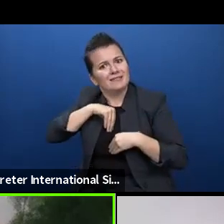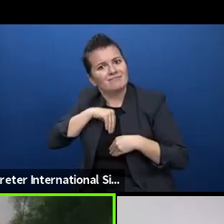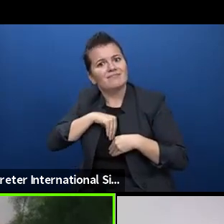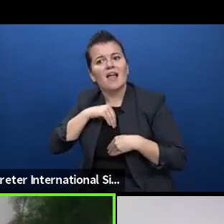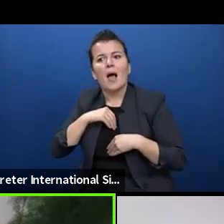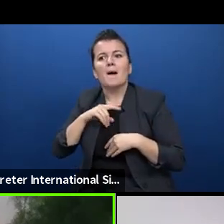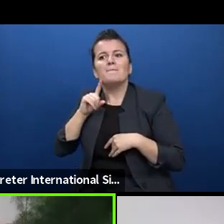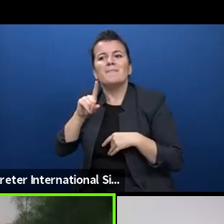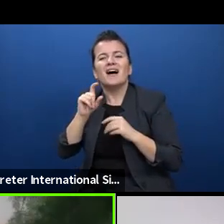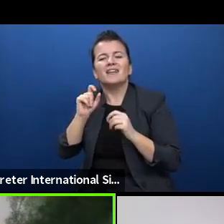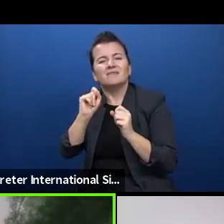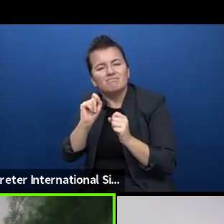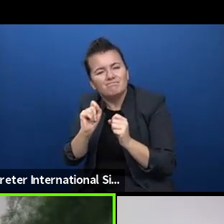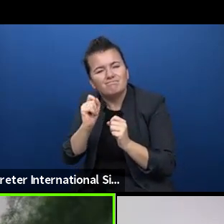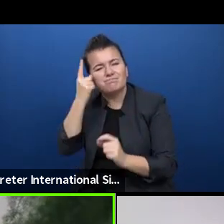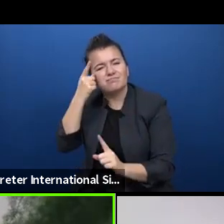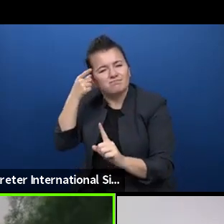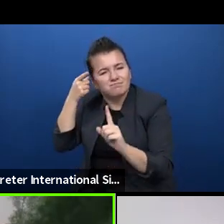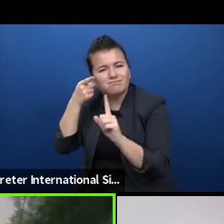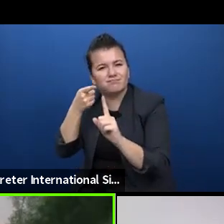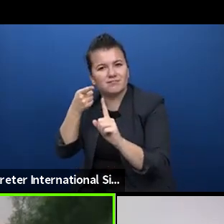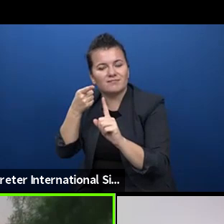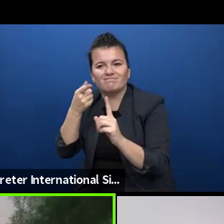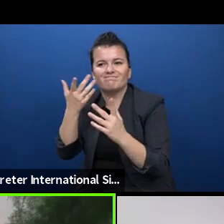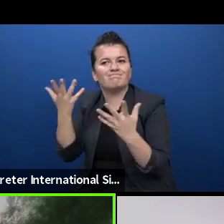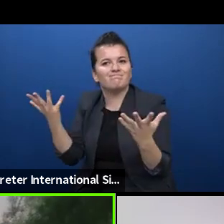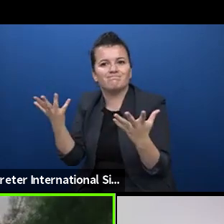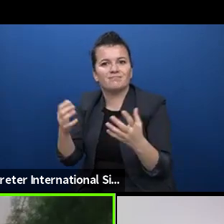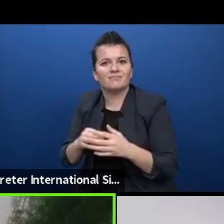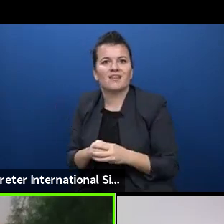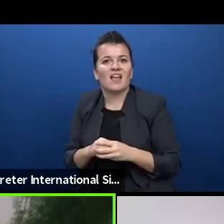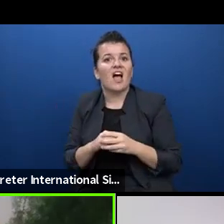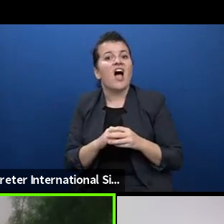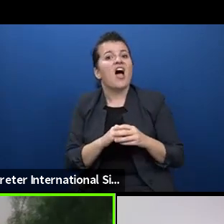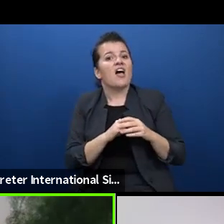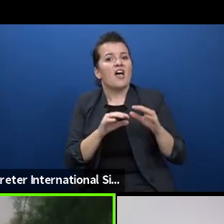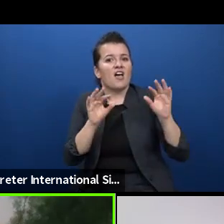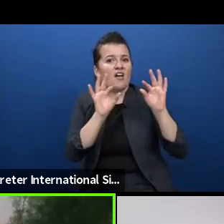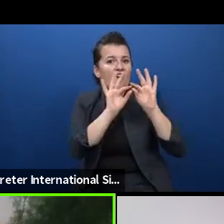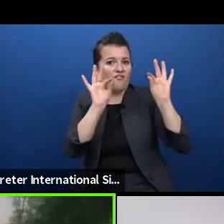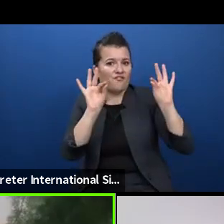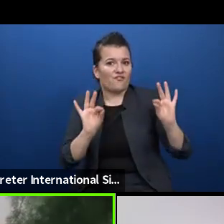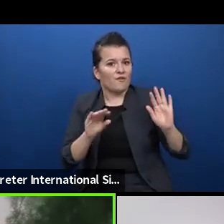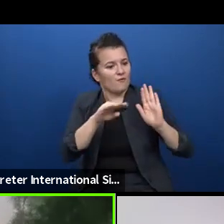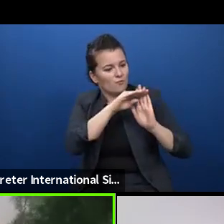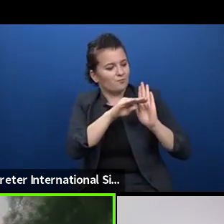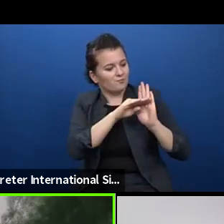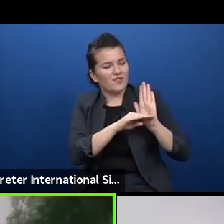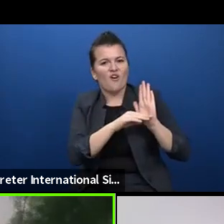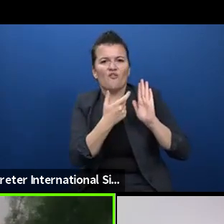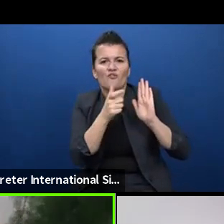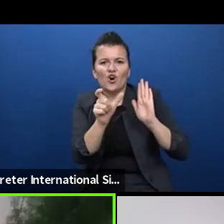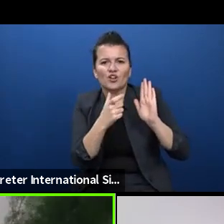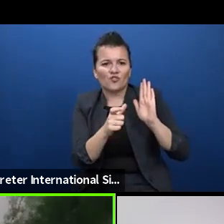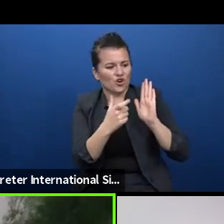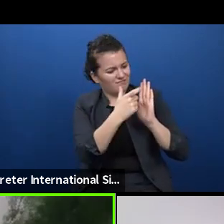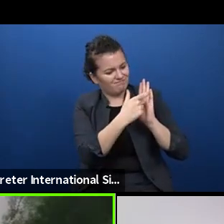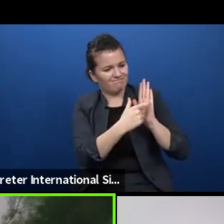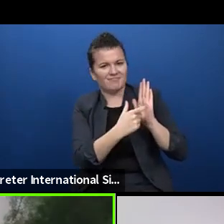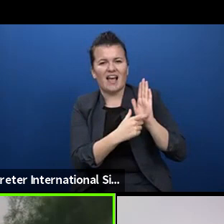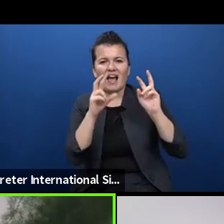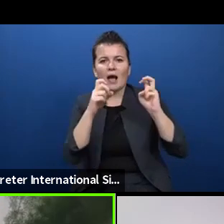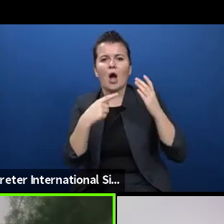inequity. But the frameworks for that really are quite technocratic. They're very often political. Climate change has